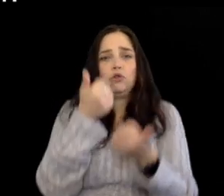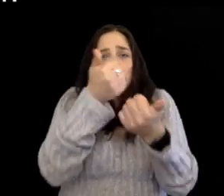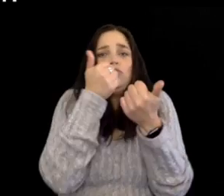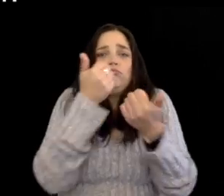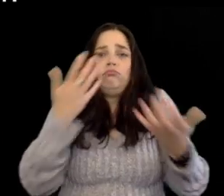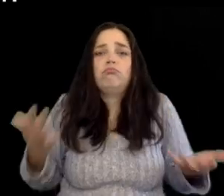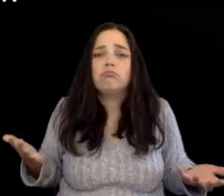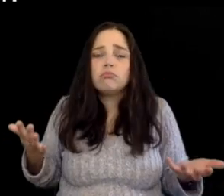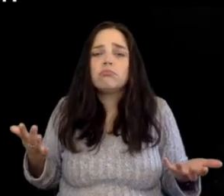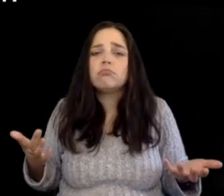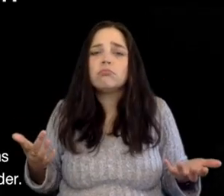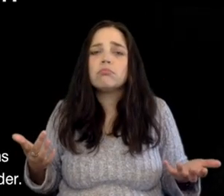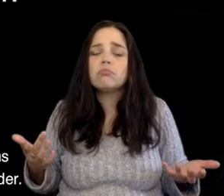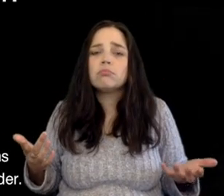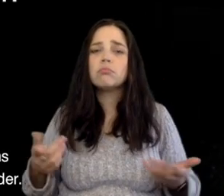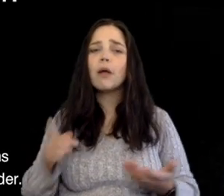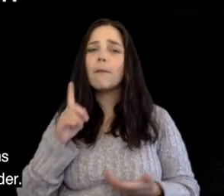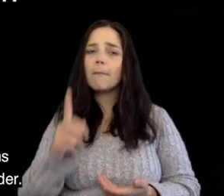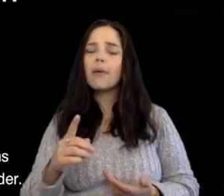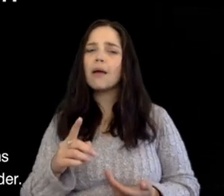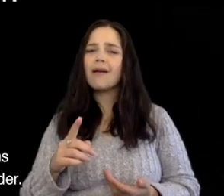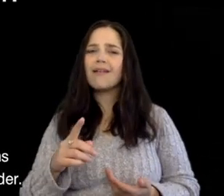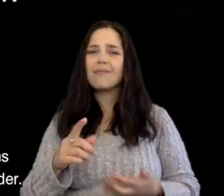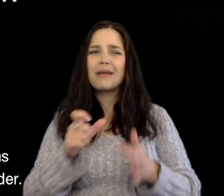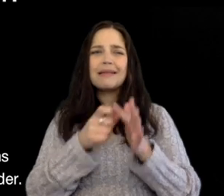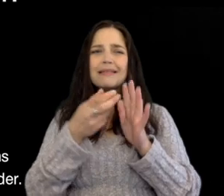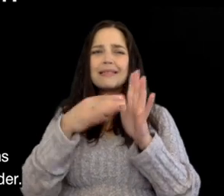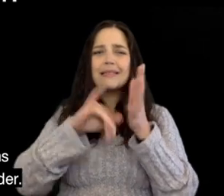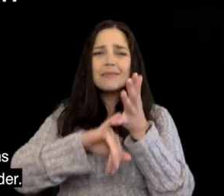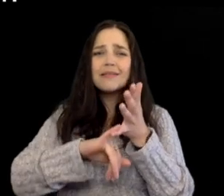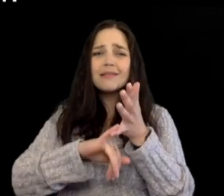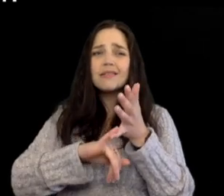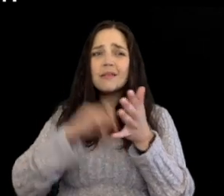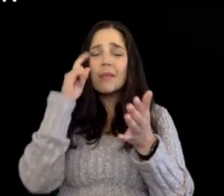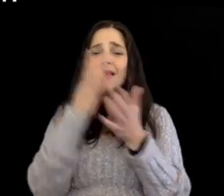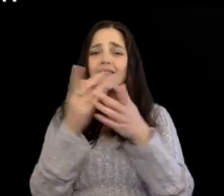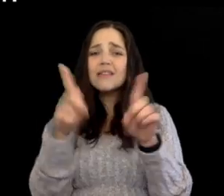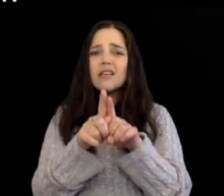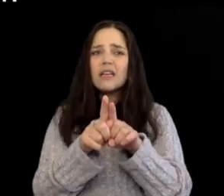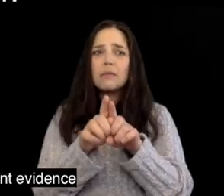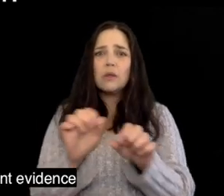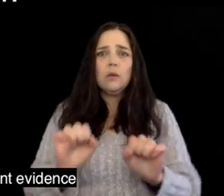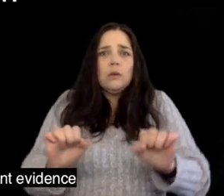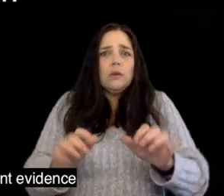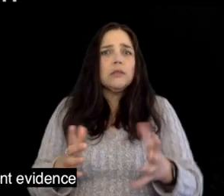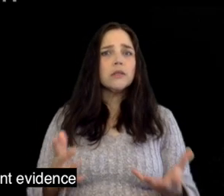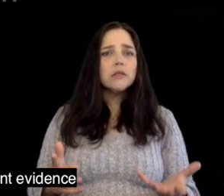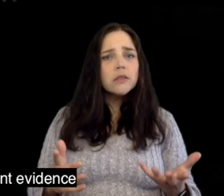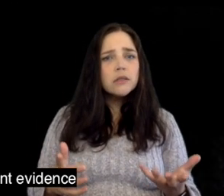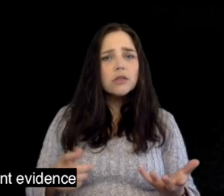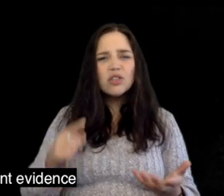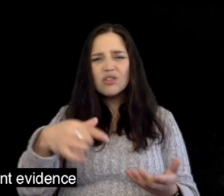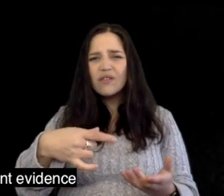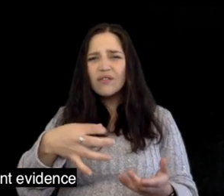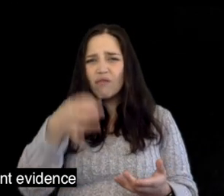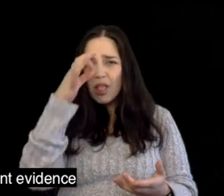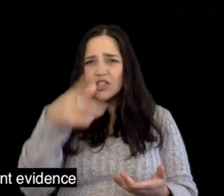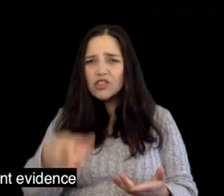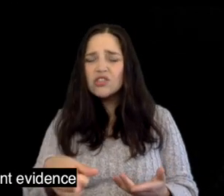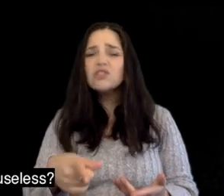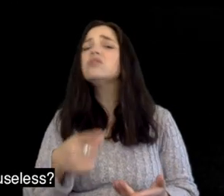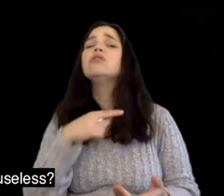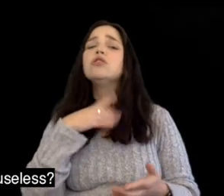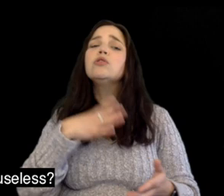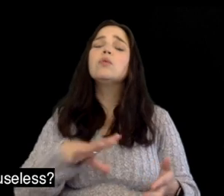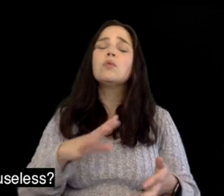God? Well, good. But even the demons believe that and shudder. You foolish person,